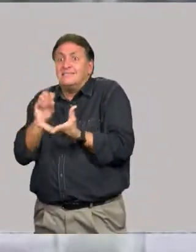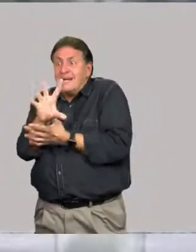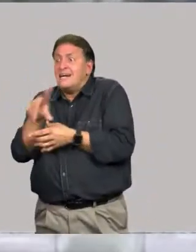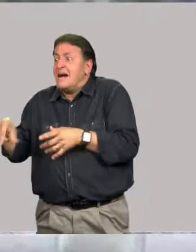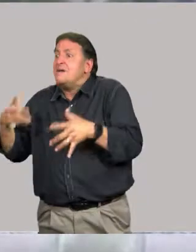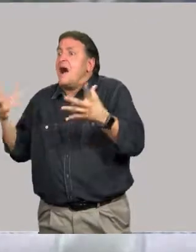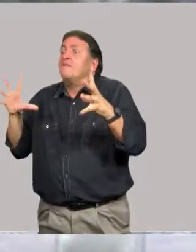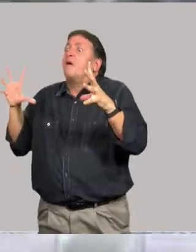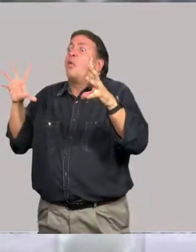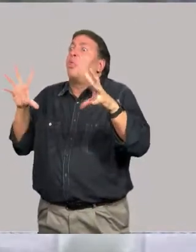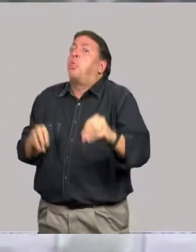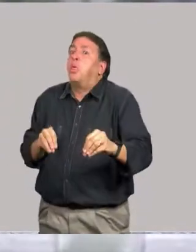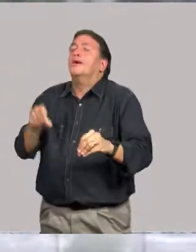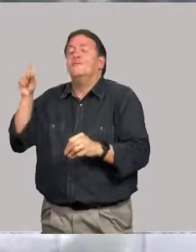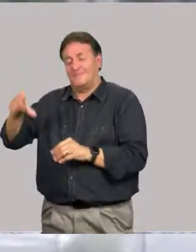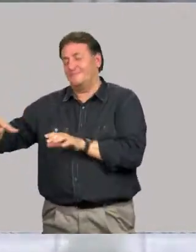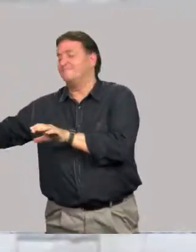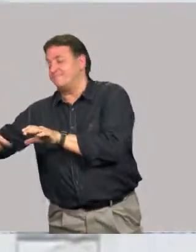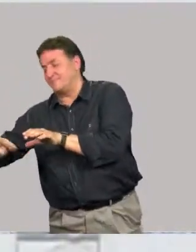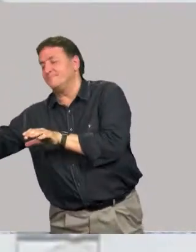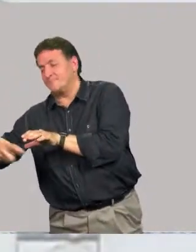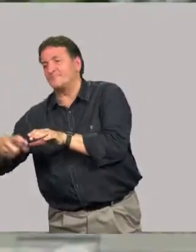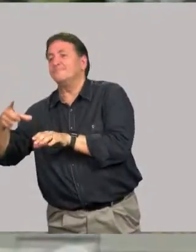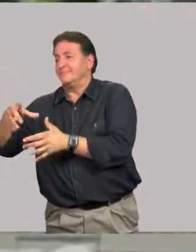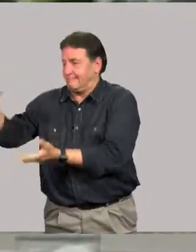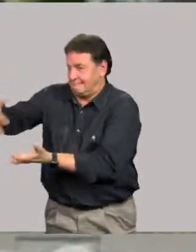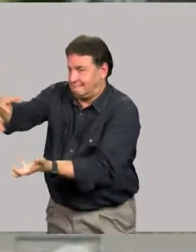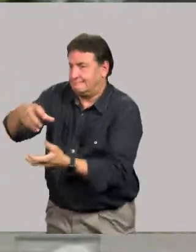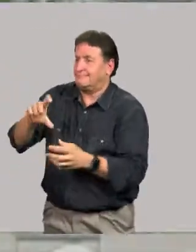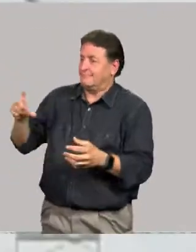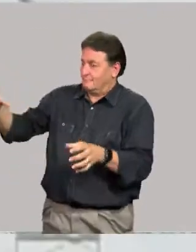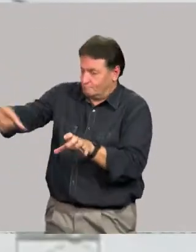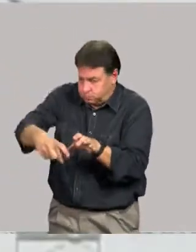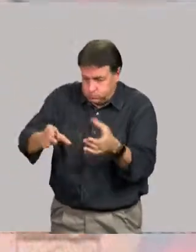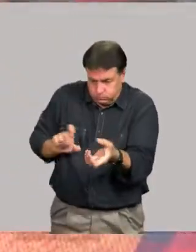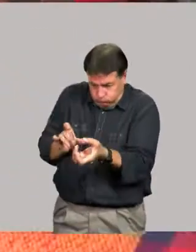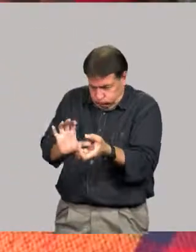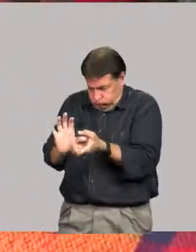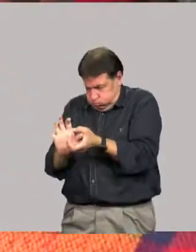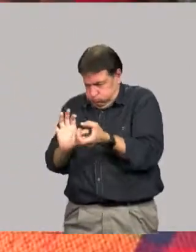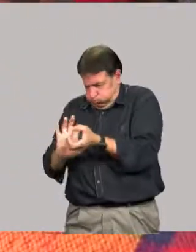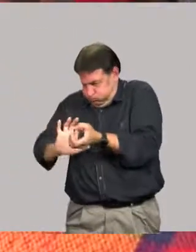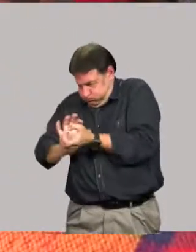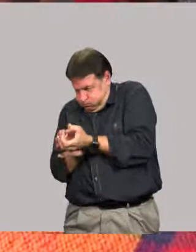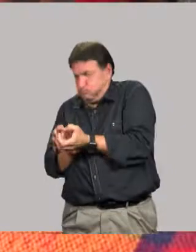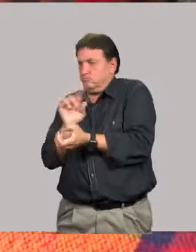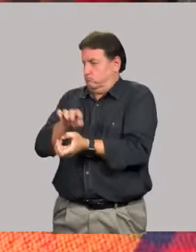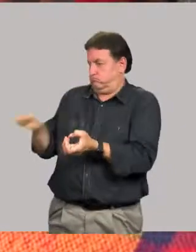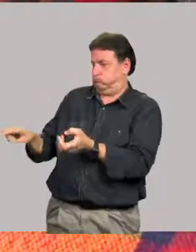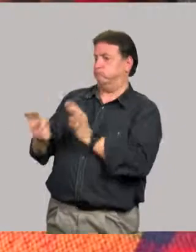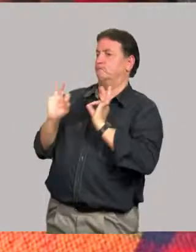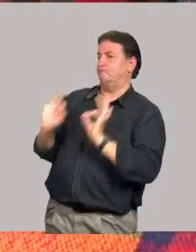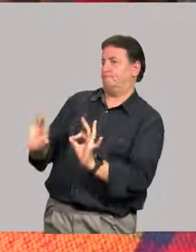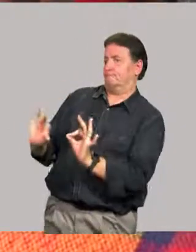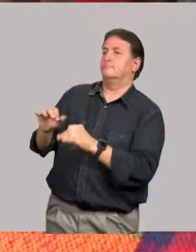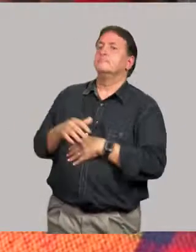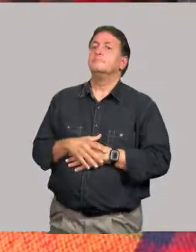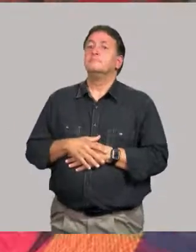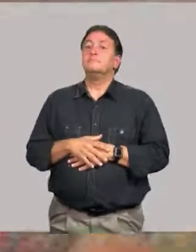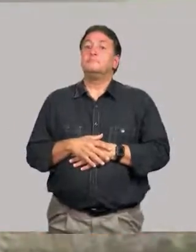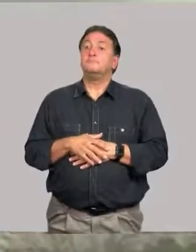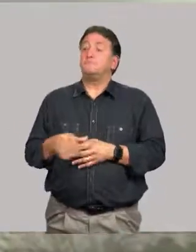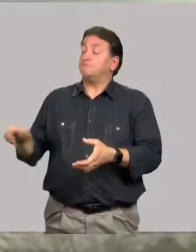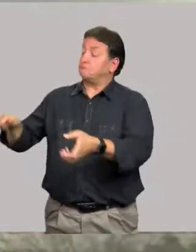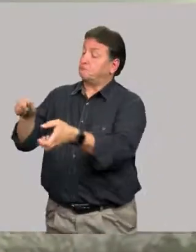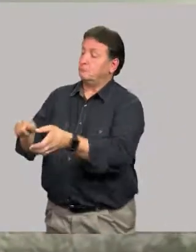to evacuate or shelter in place. If there's a power outage in your area, you'll need a battery-powered radio to hear